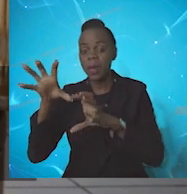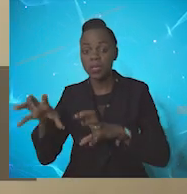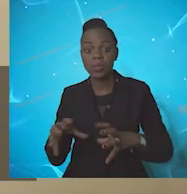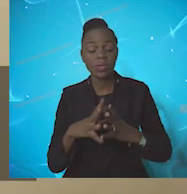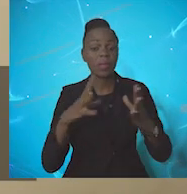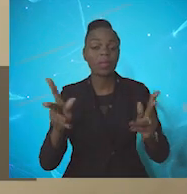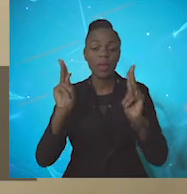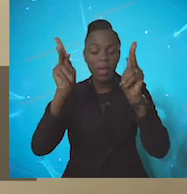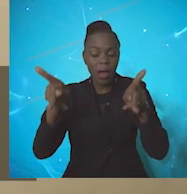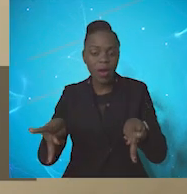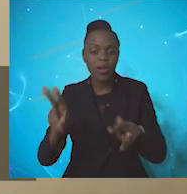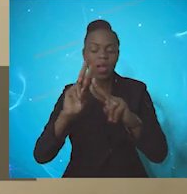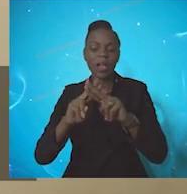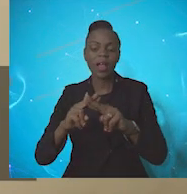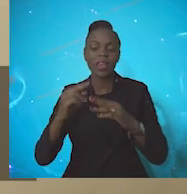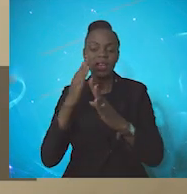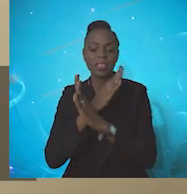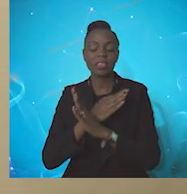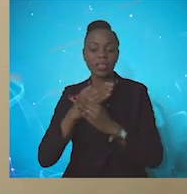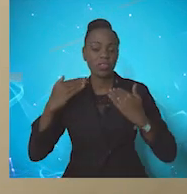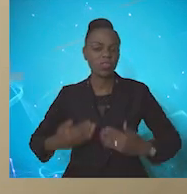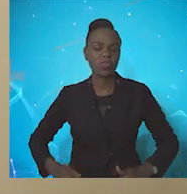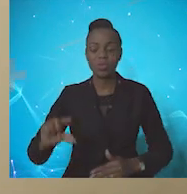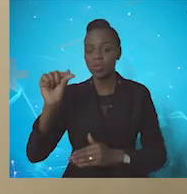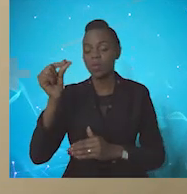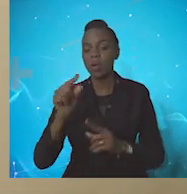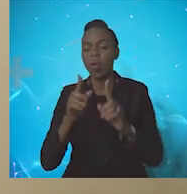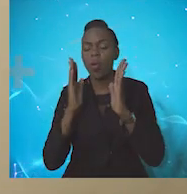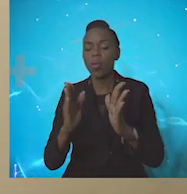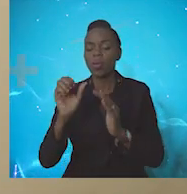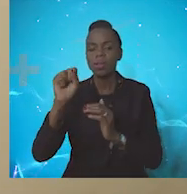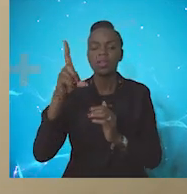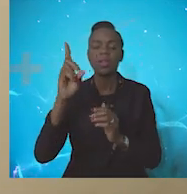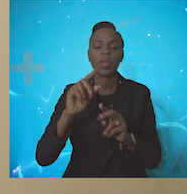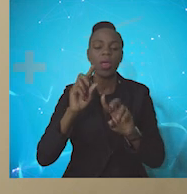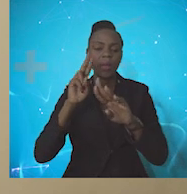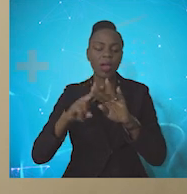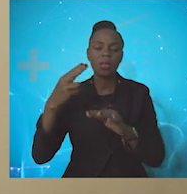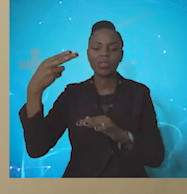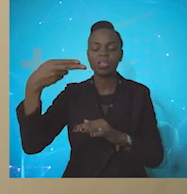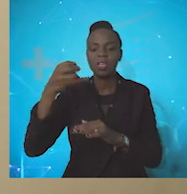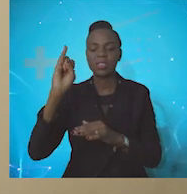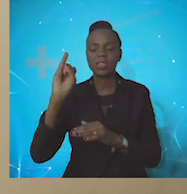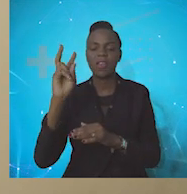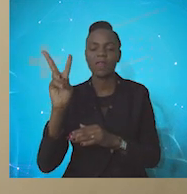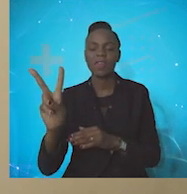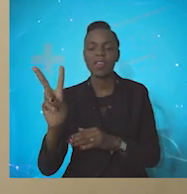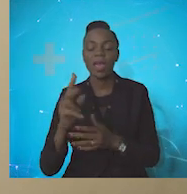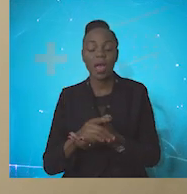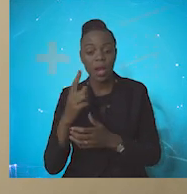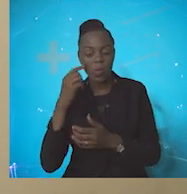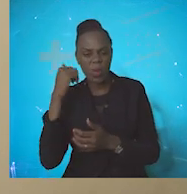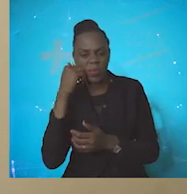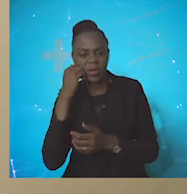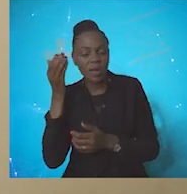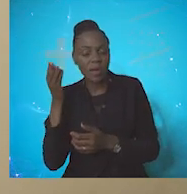immunity. And like here in sub-Saharan Africa, the biggest reason is HIV AIDS. So we see this disease